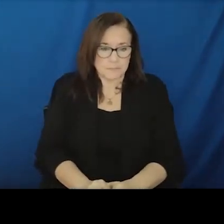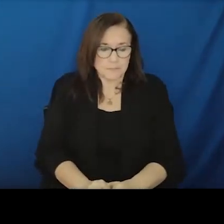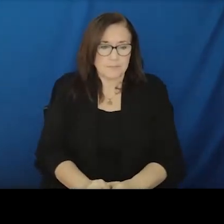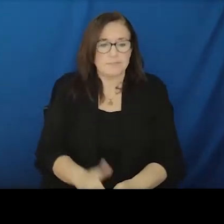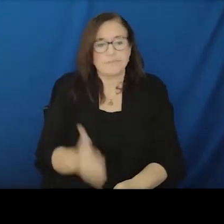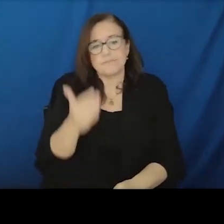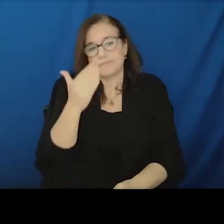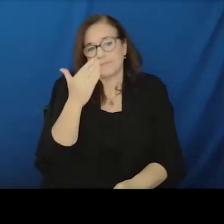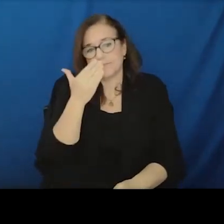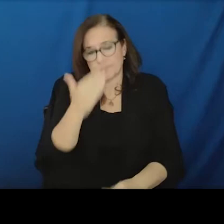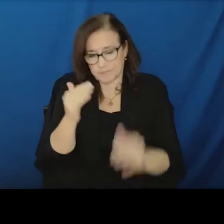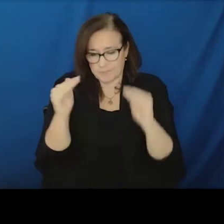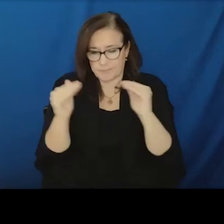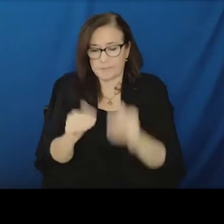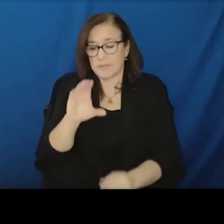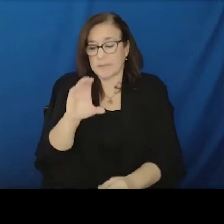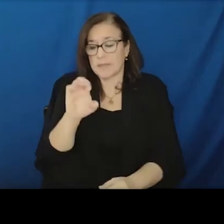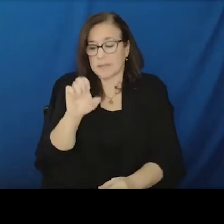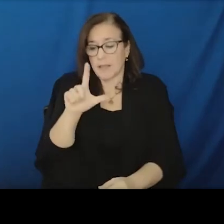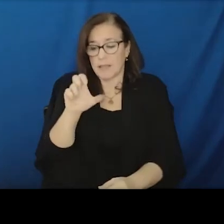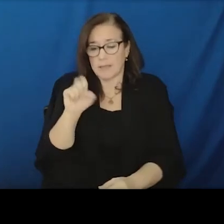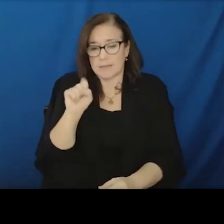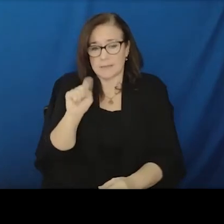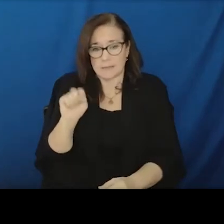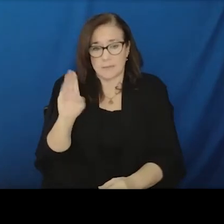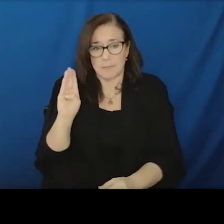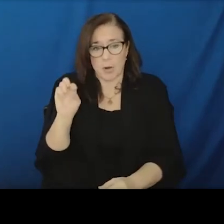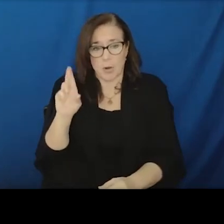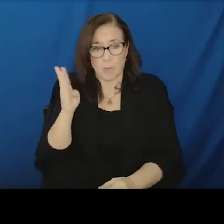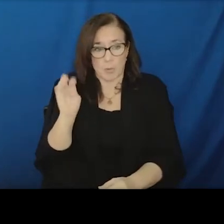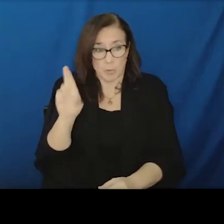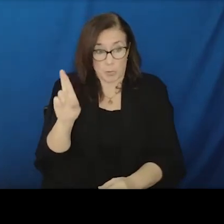Thank you. Next, we have Celeste Barber.